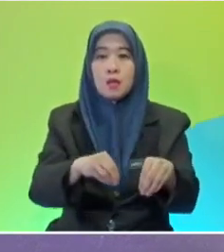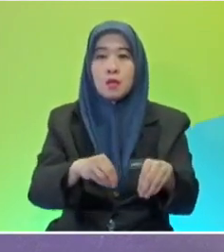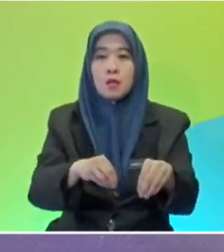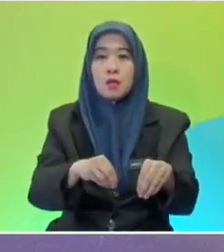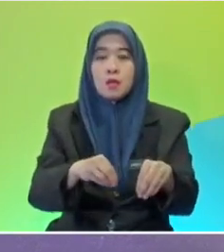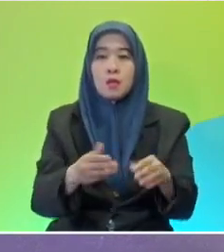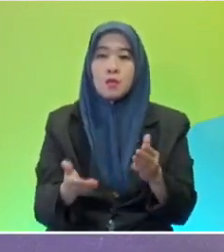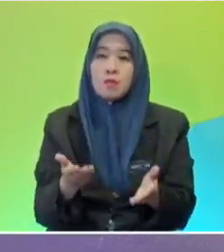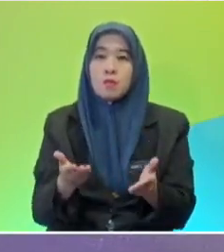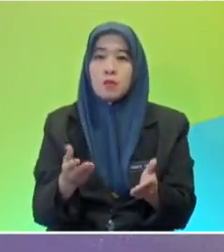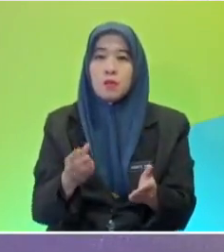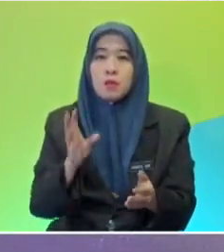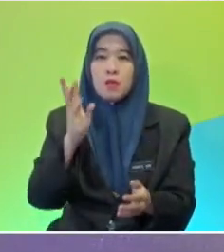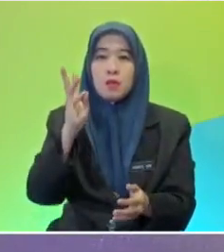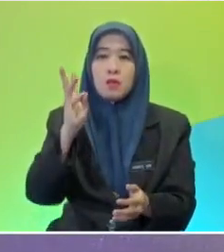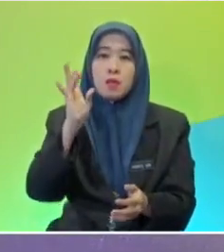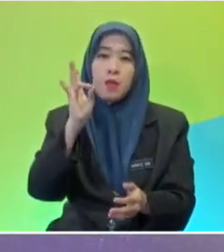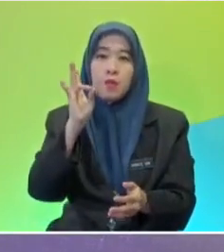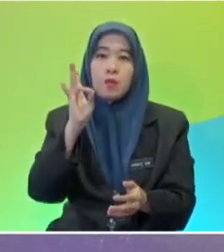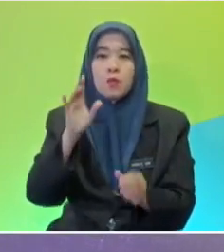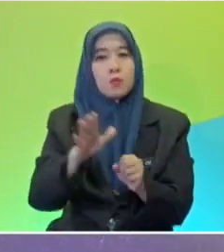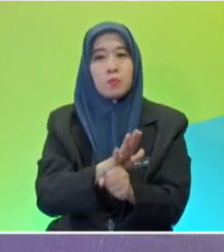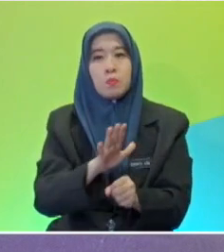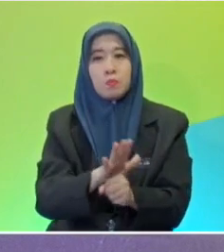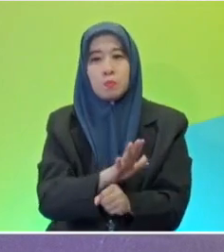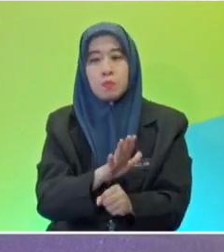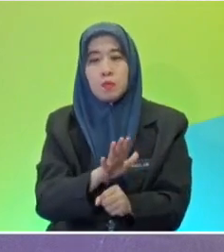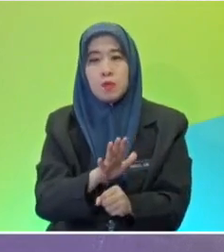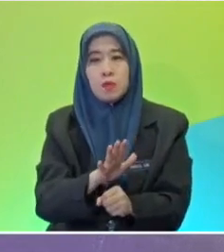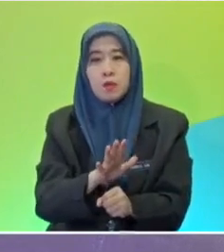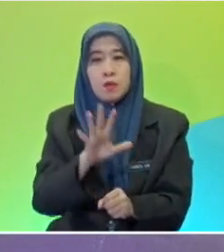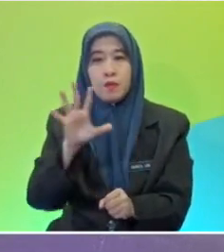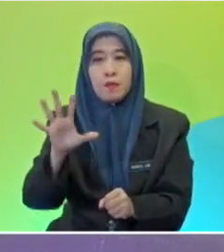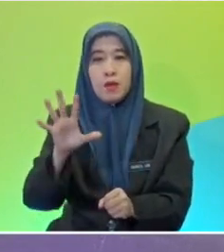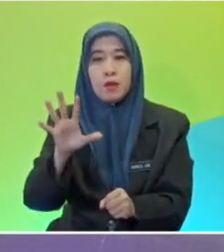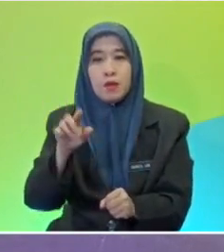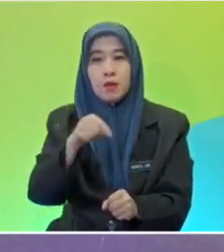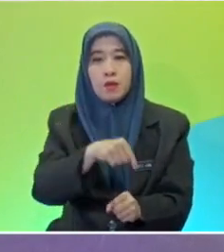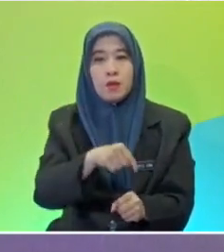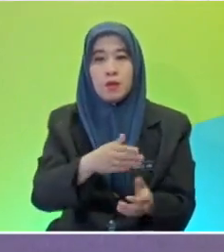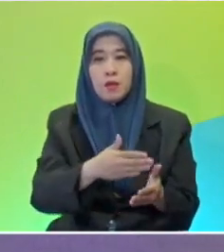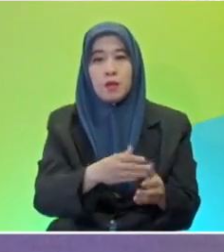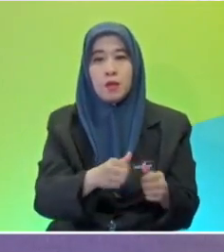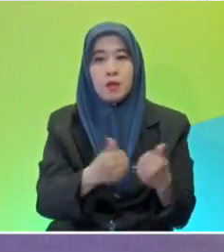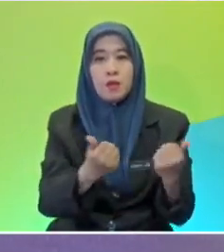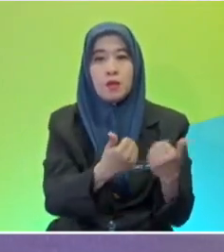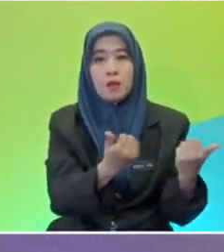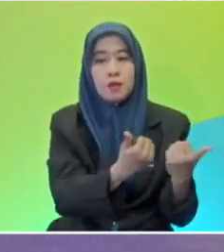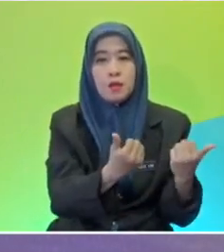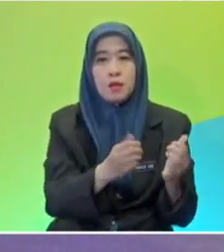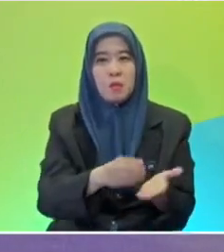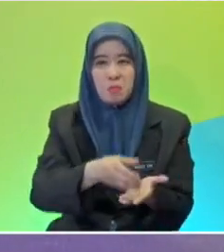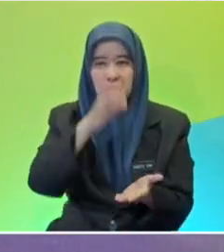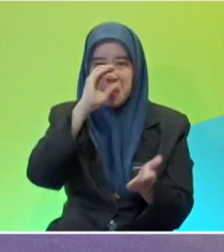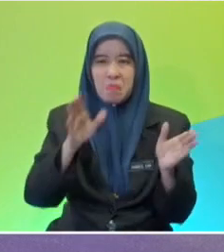so much, maybe in 6 or 7 enough. 6 or 7. So I got 5 in here. Have to be separated with some. Because the cup distance. is small, right?